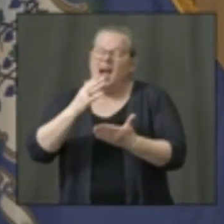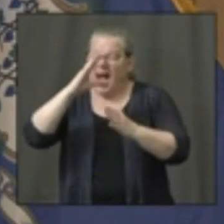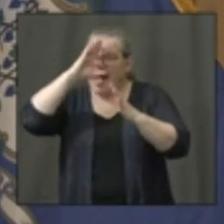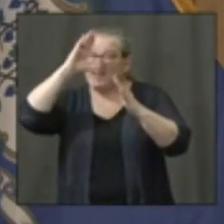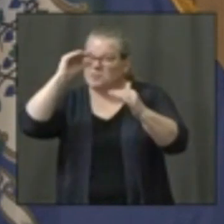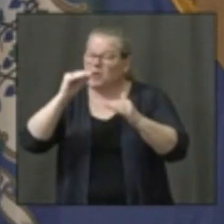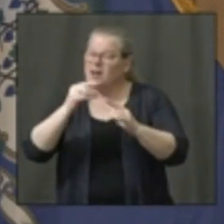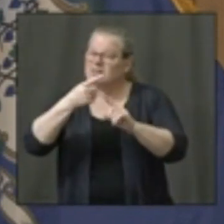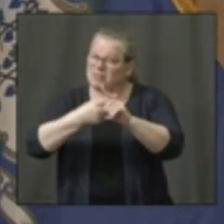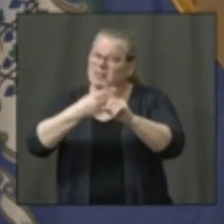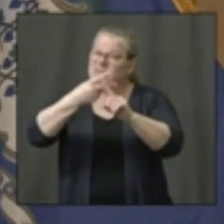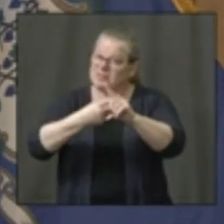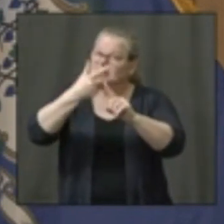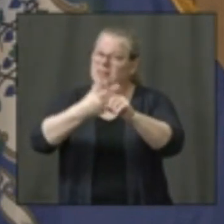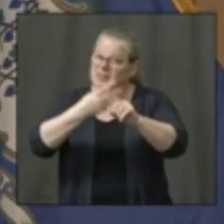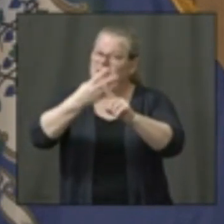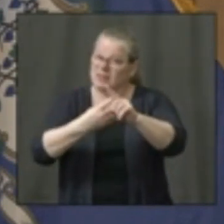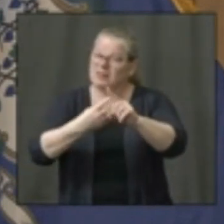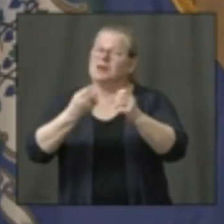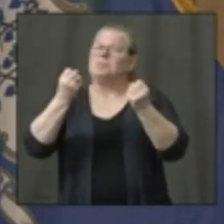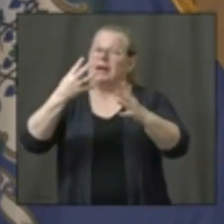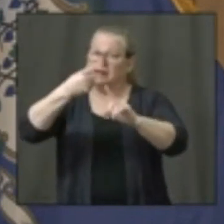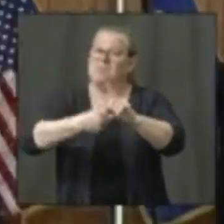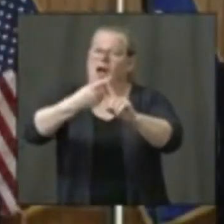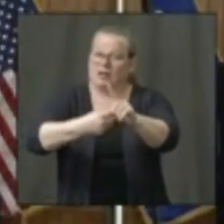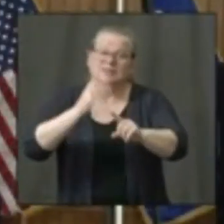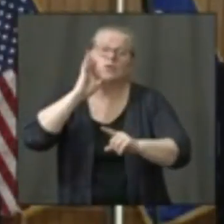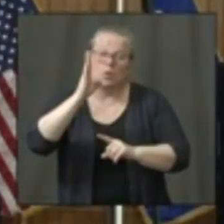on a thoughtful way that gets Connecticut back to work.